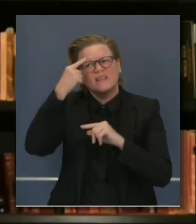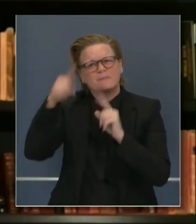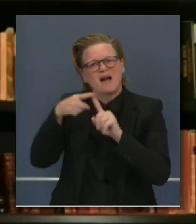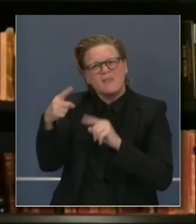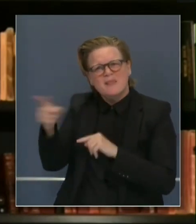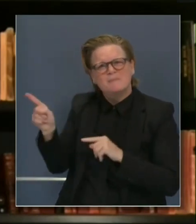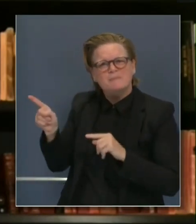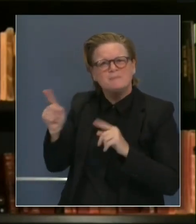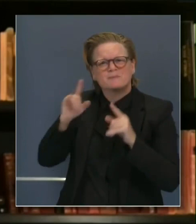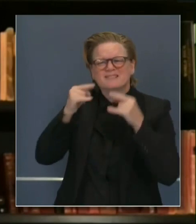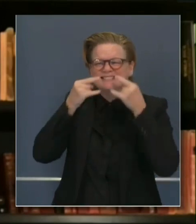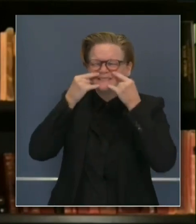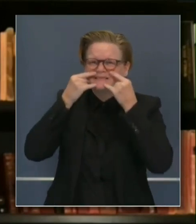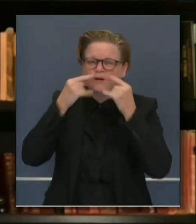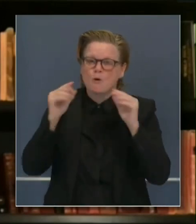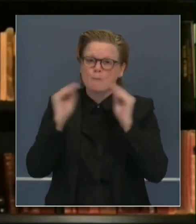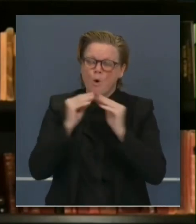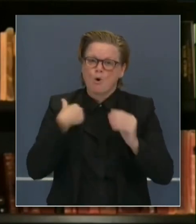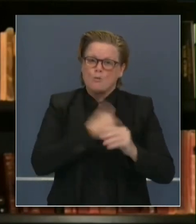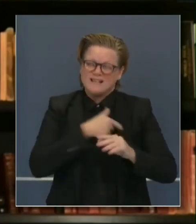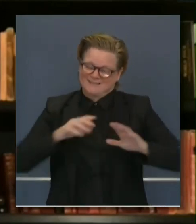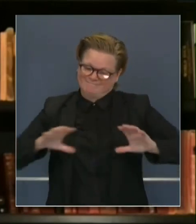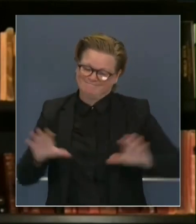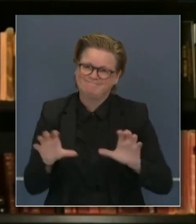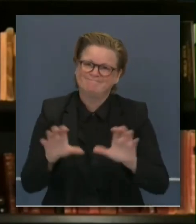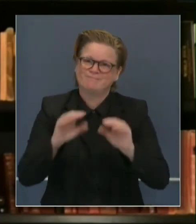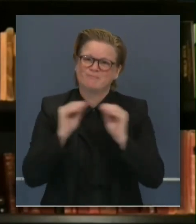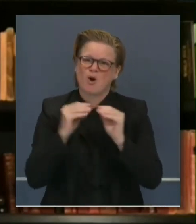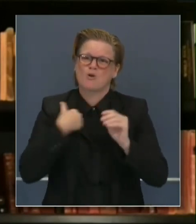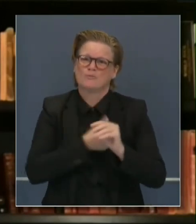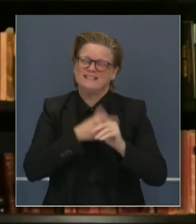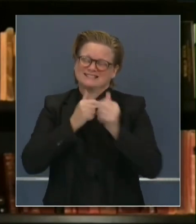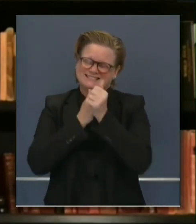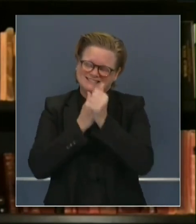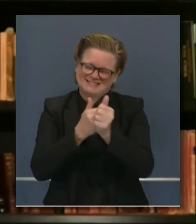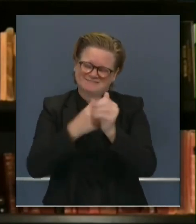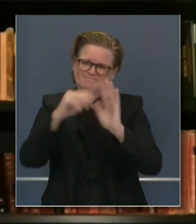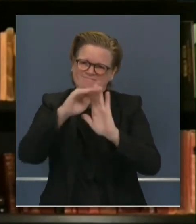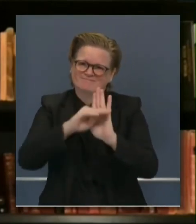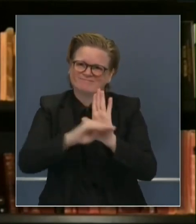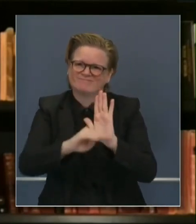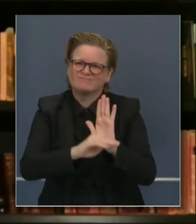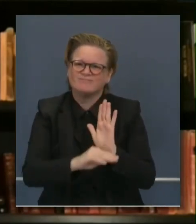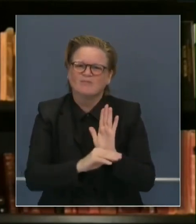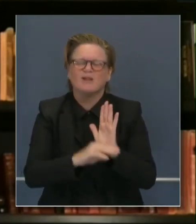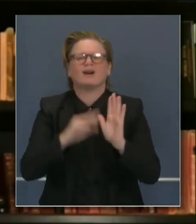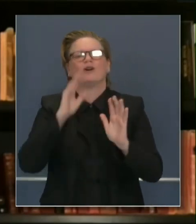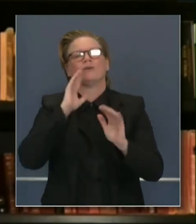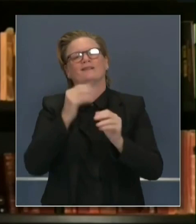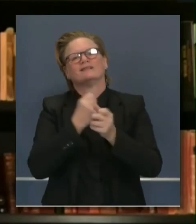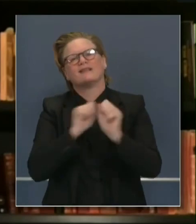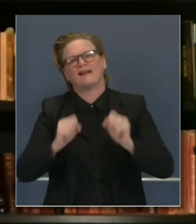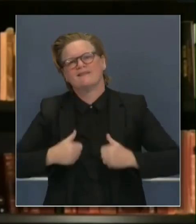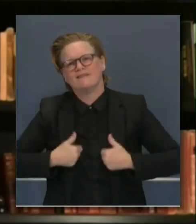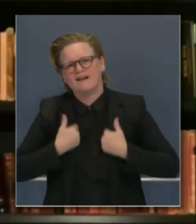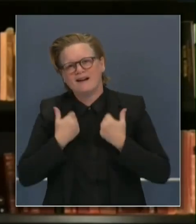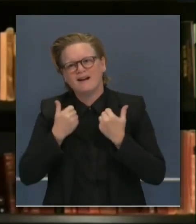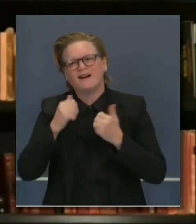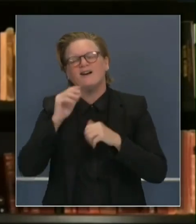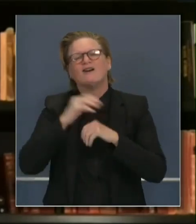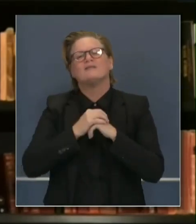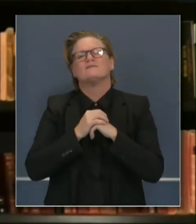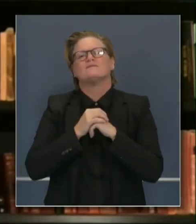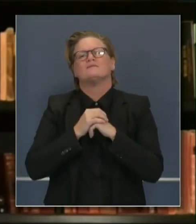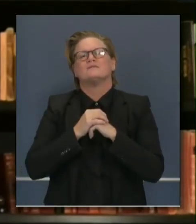being asked, we're being called to do everything in our power to make kind of tough decisions that